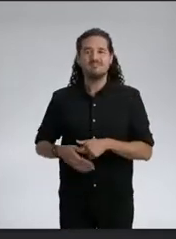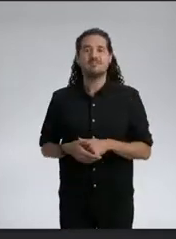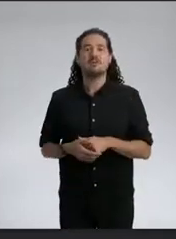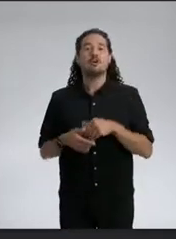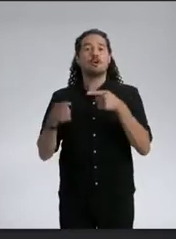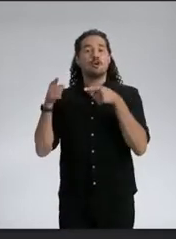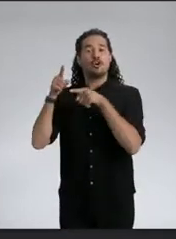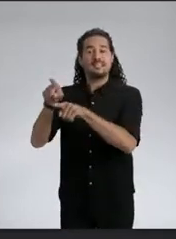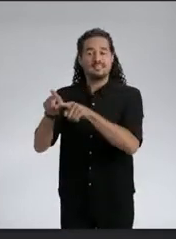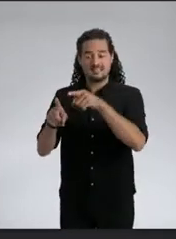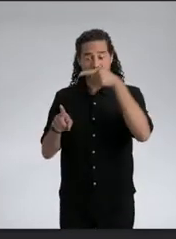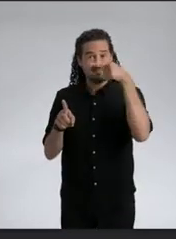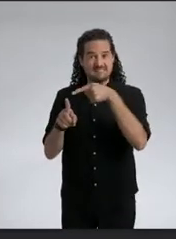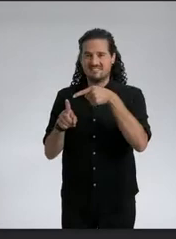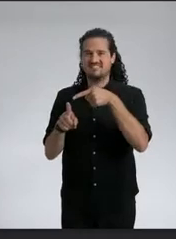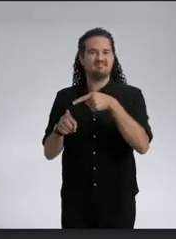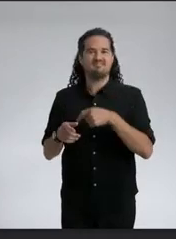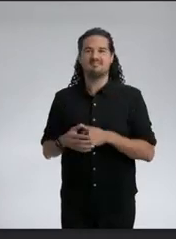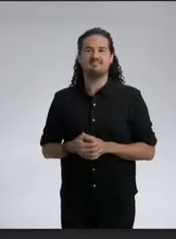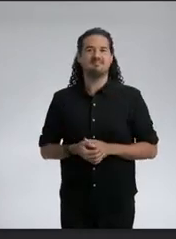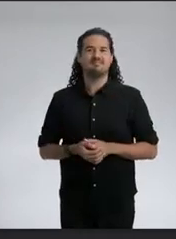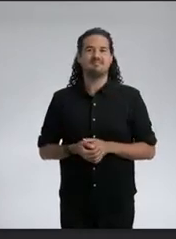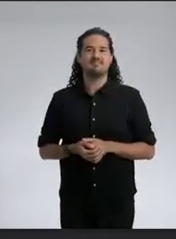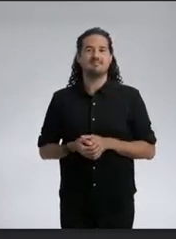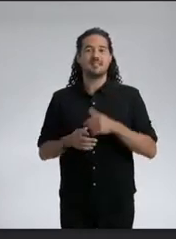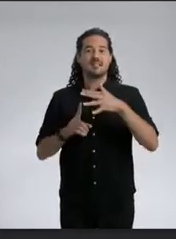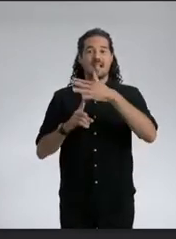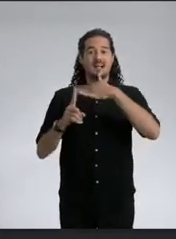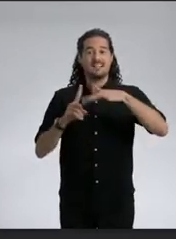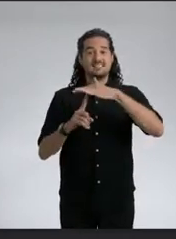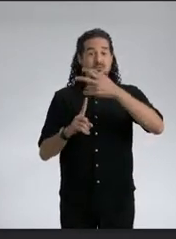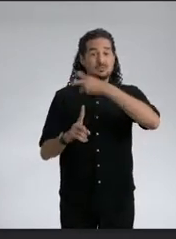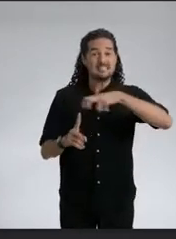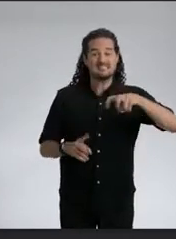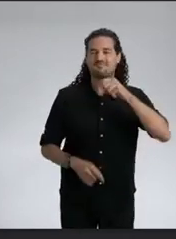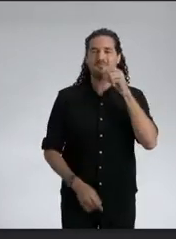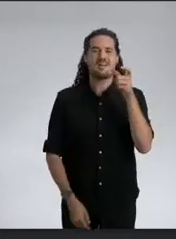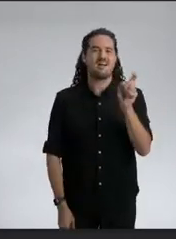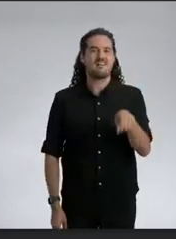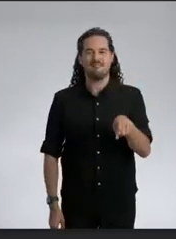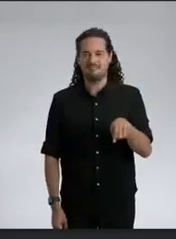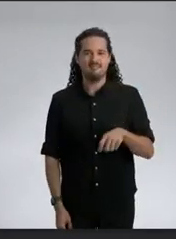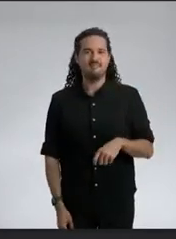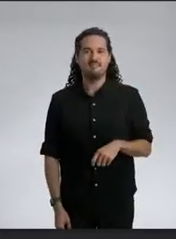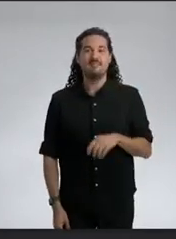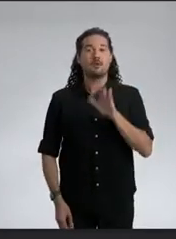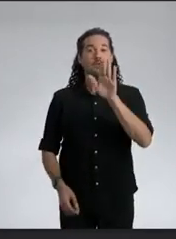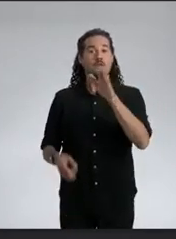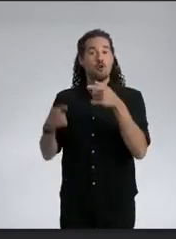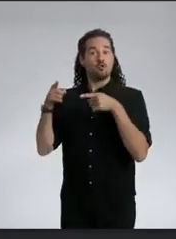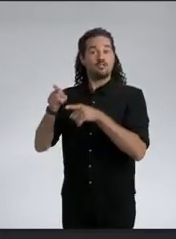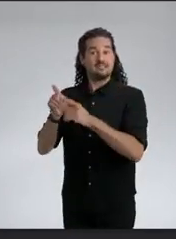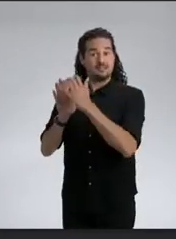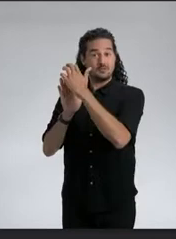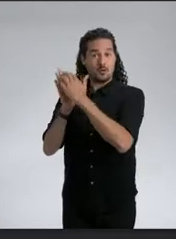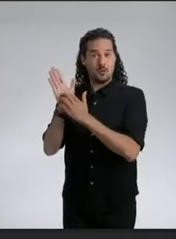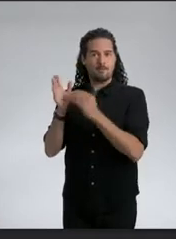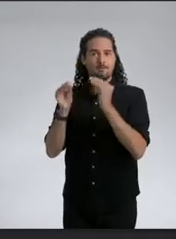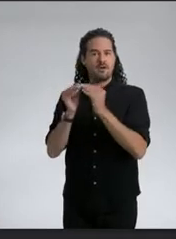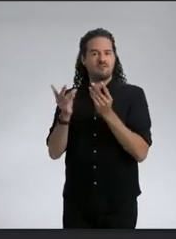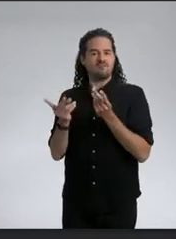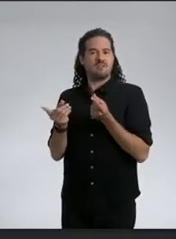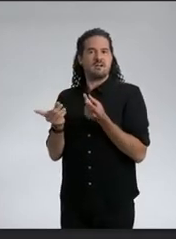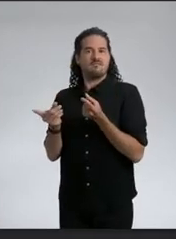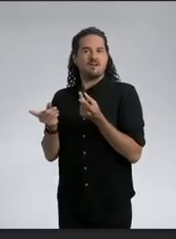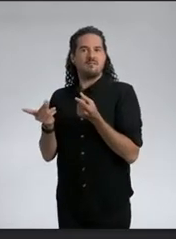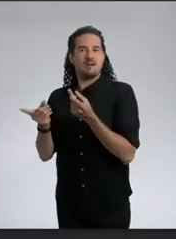excessive context switches. And of course, your concurrent code will get even faster as the compiler gets smarter in the years